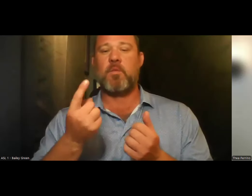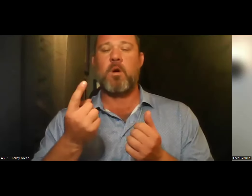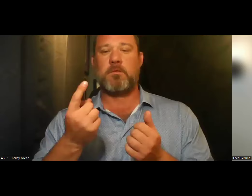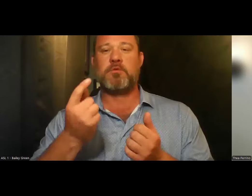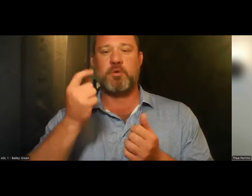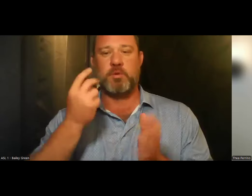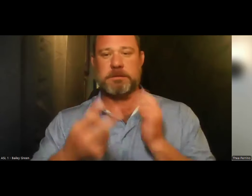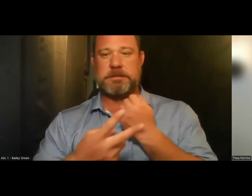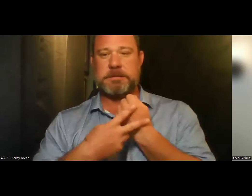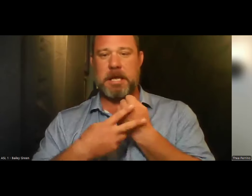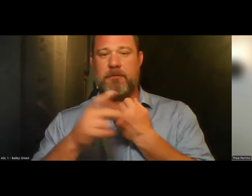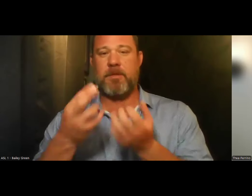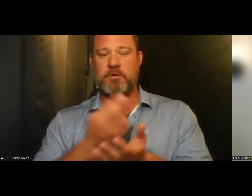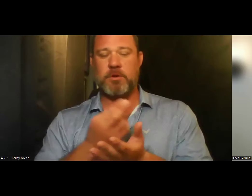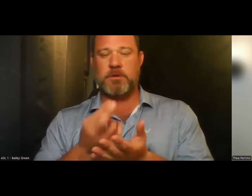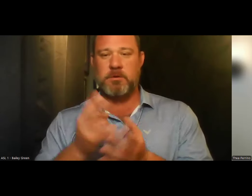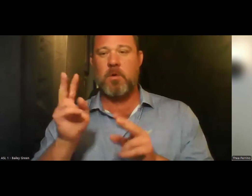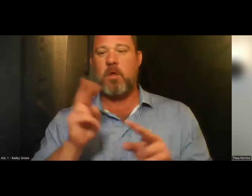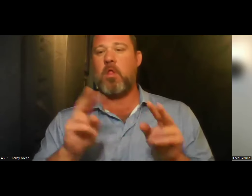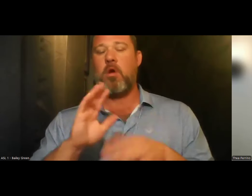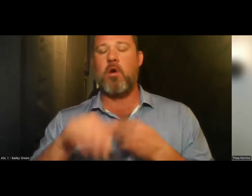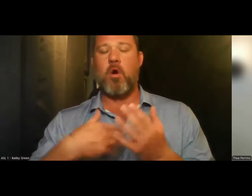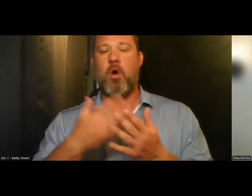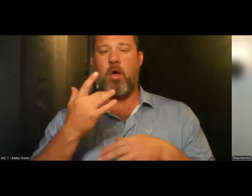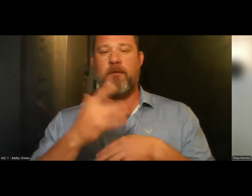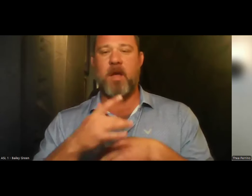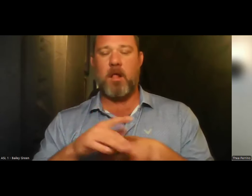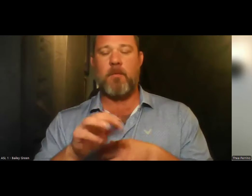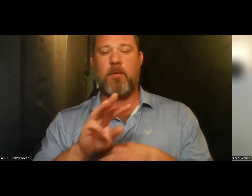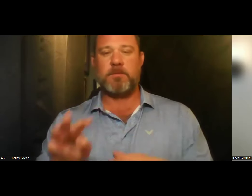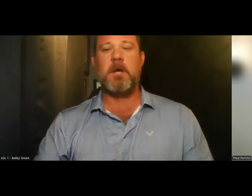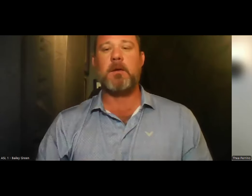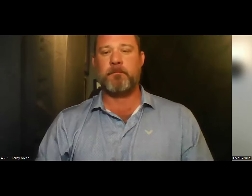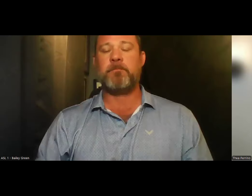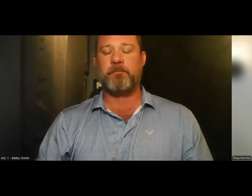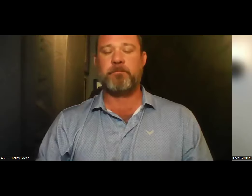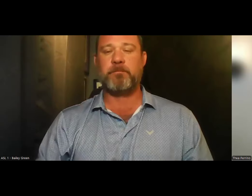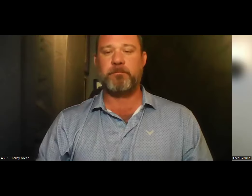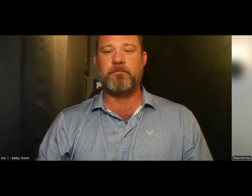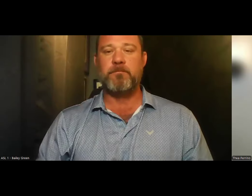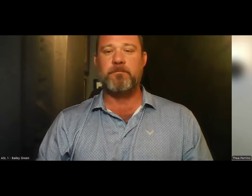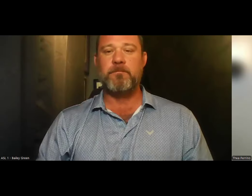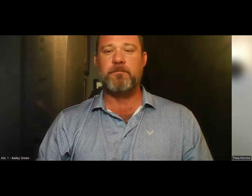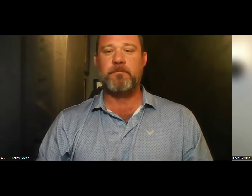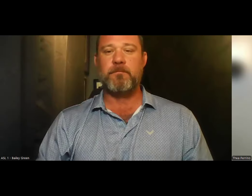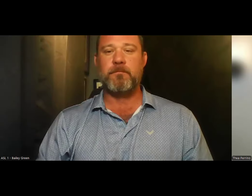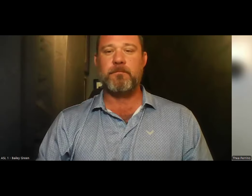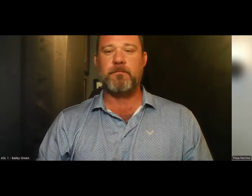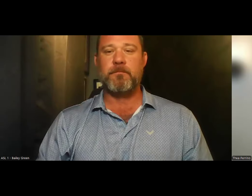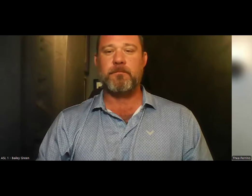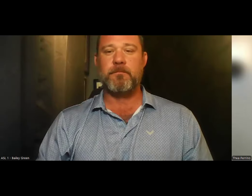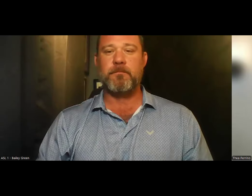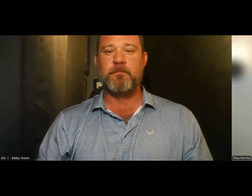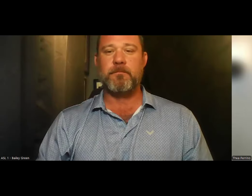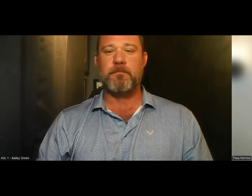this resource and take a look at all of what is available on this website. We update it frequently, and so you'll be able